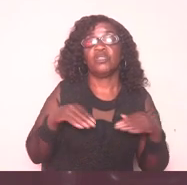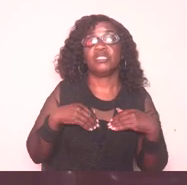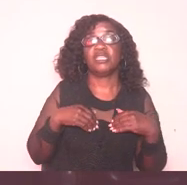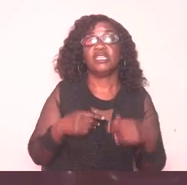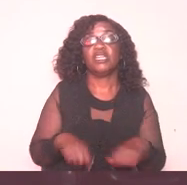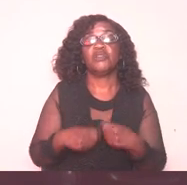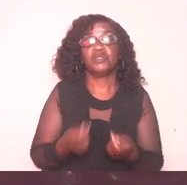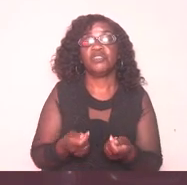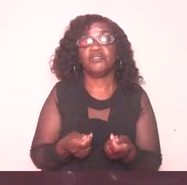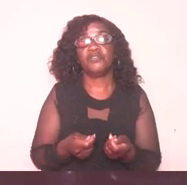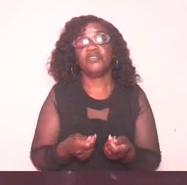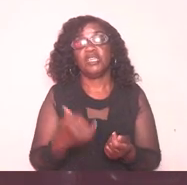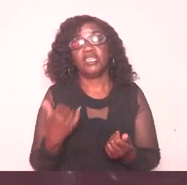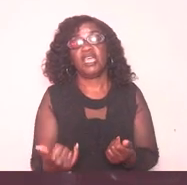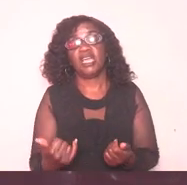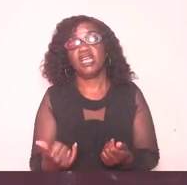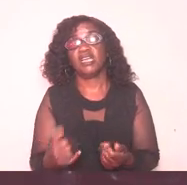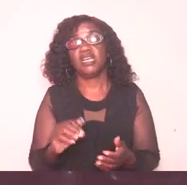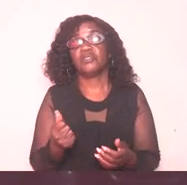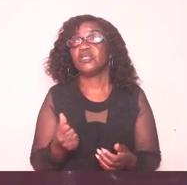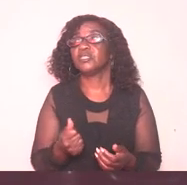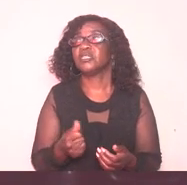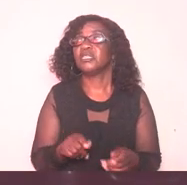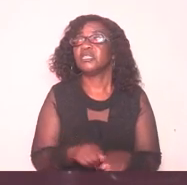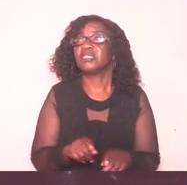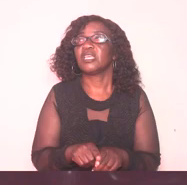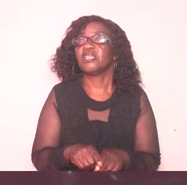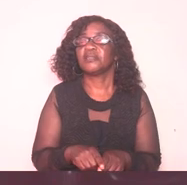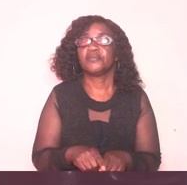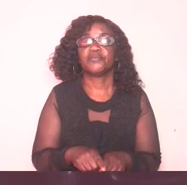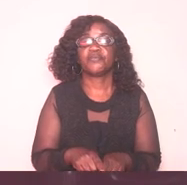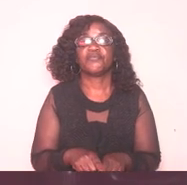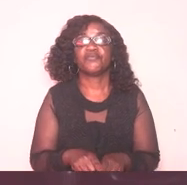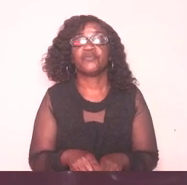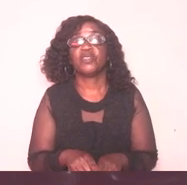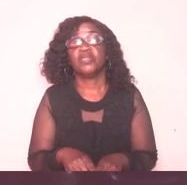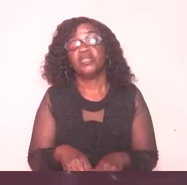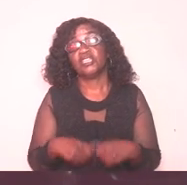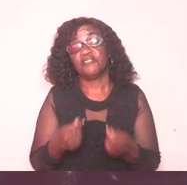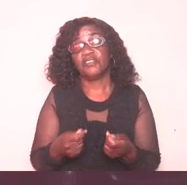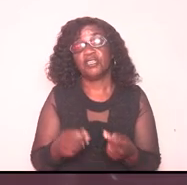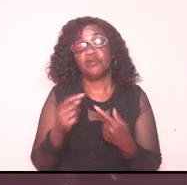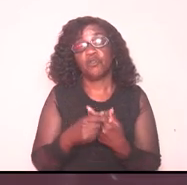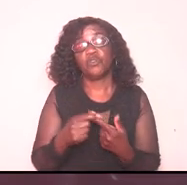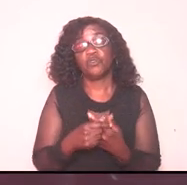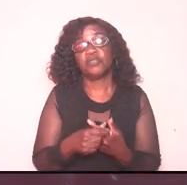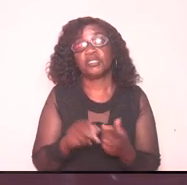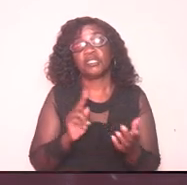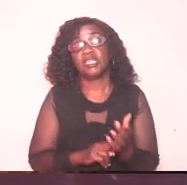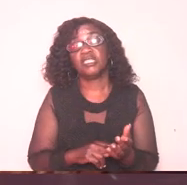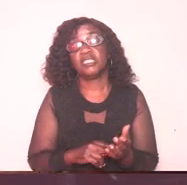for SRHR to young adolescents without seeming to connive in these illegalities. Now, providing condoms and